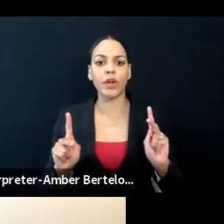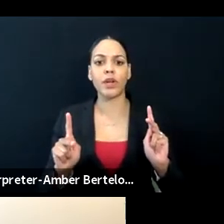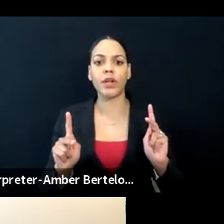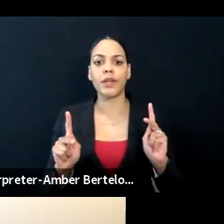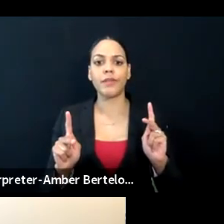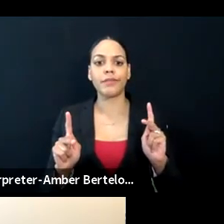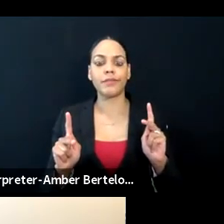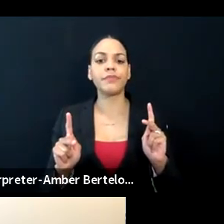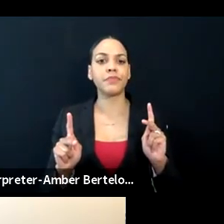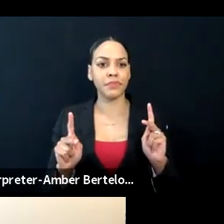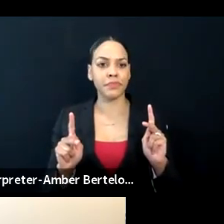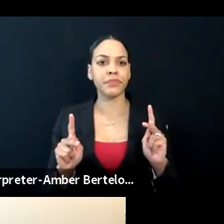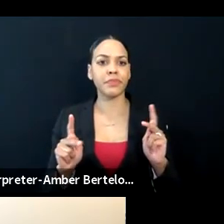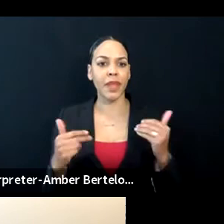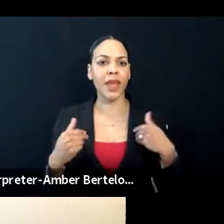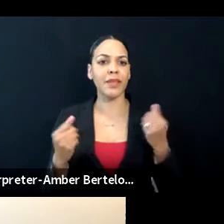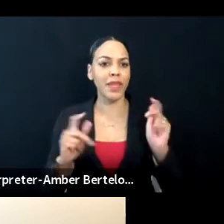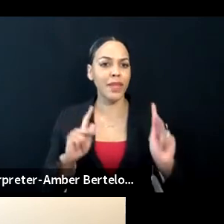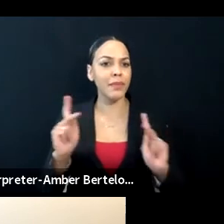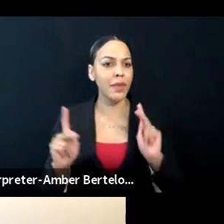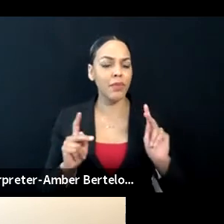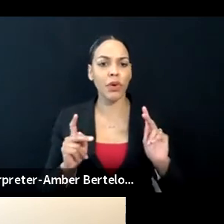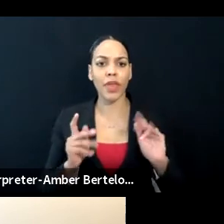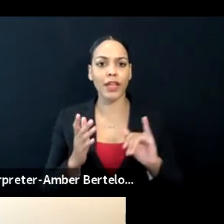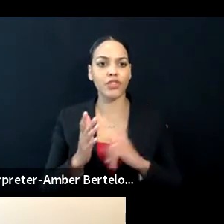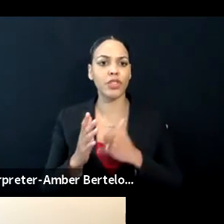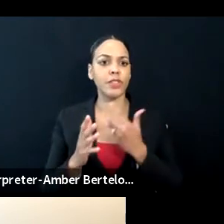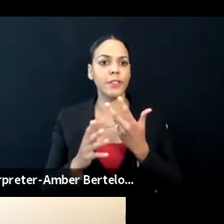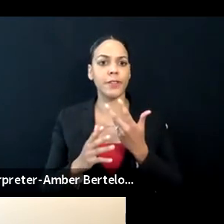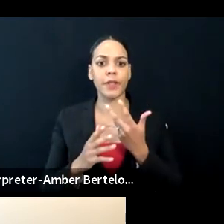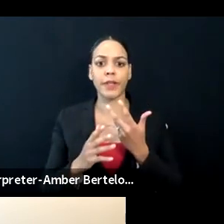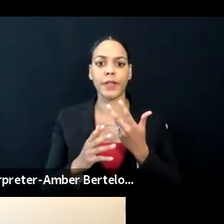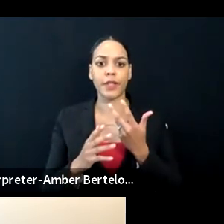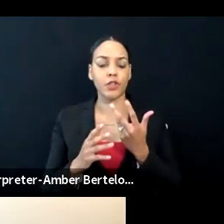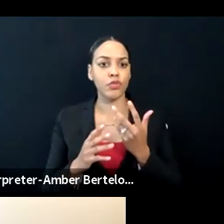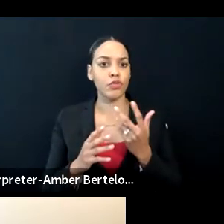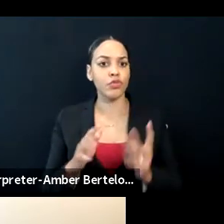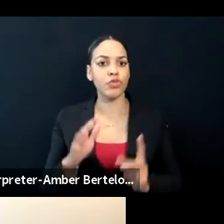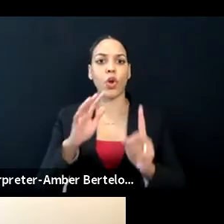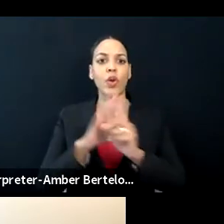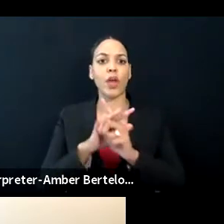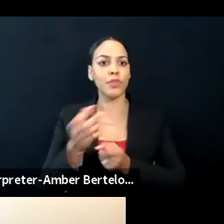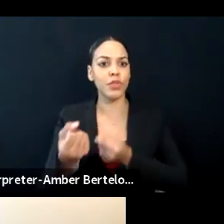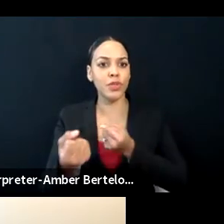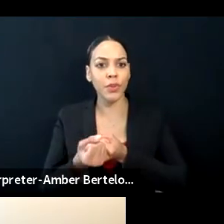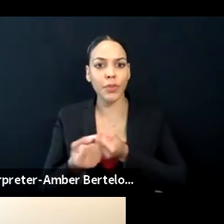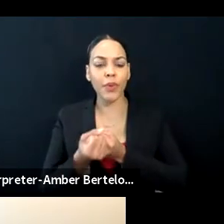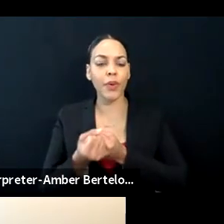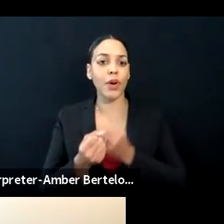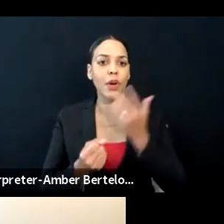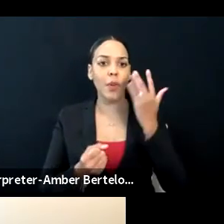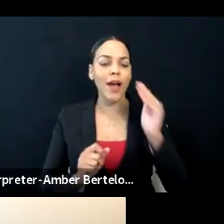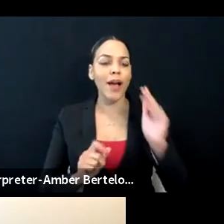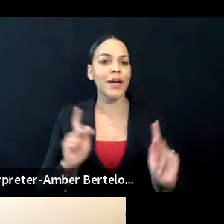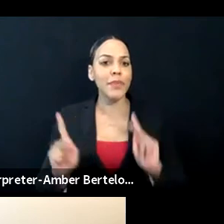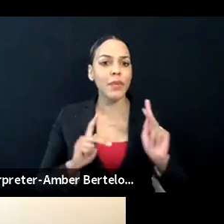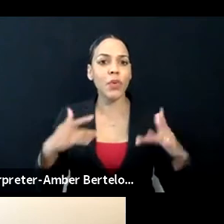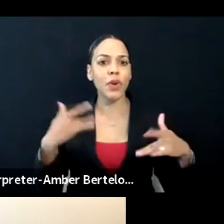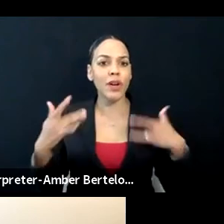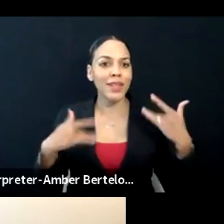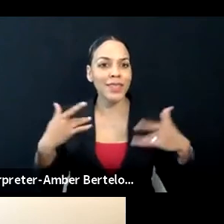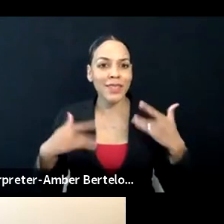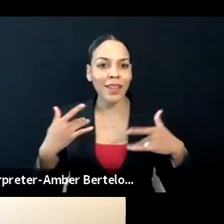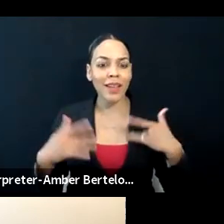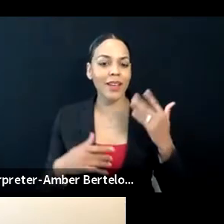that came out to support, because people were excited because it was something